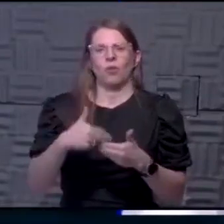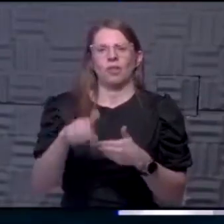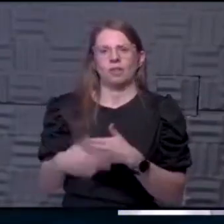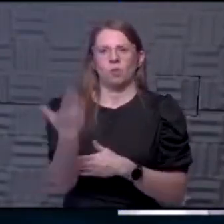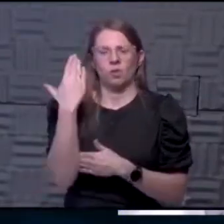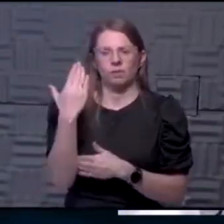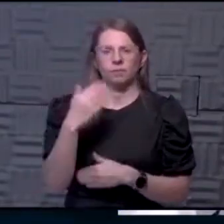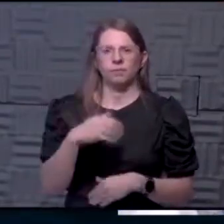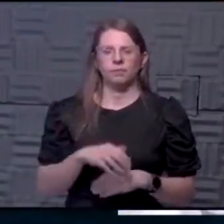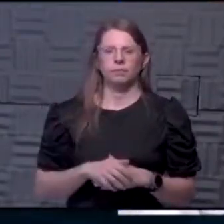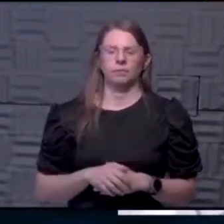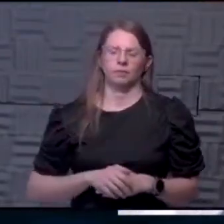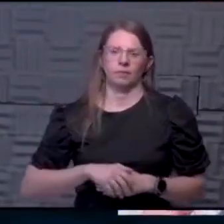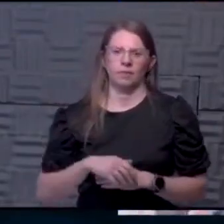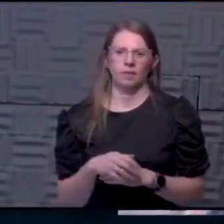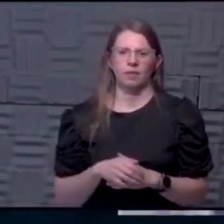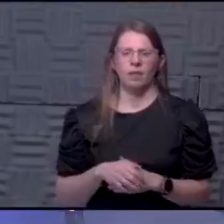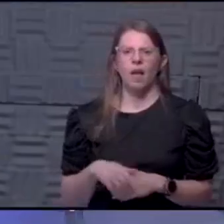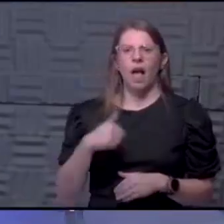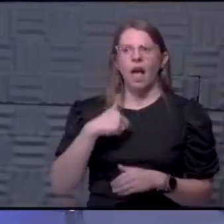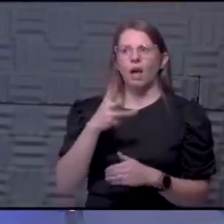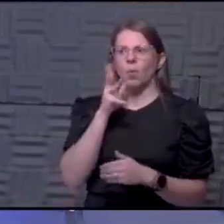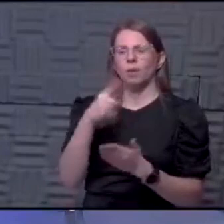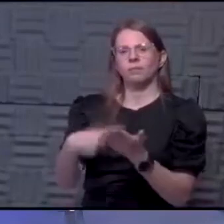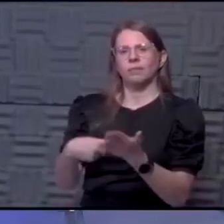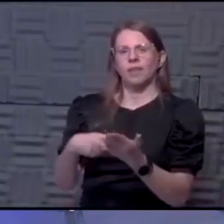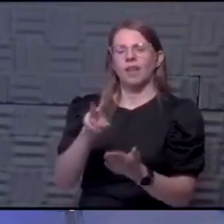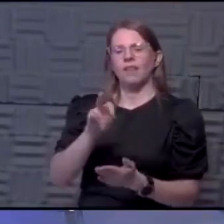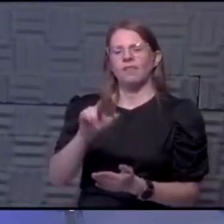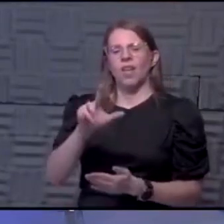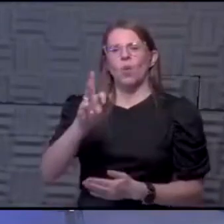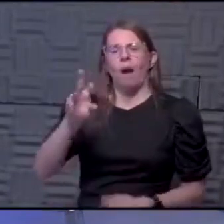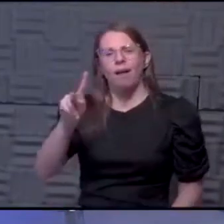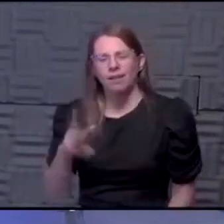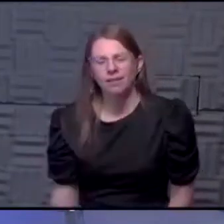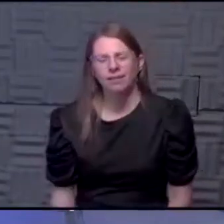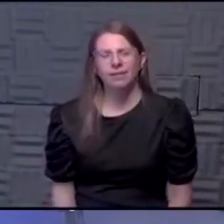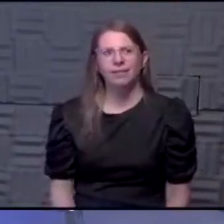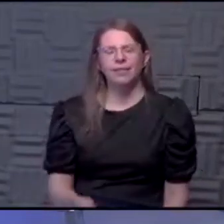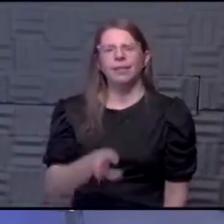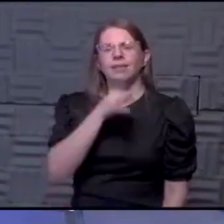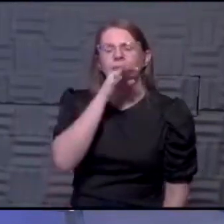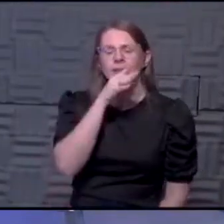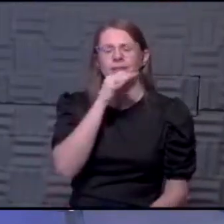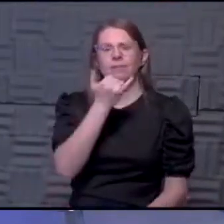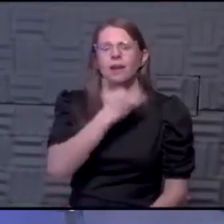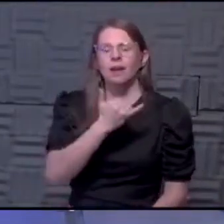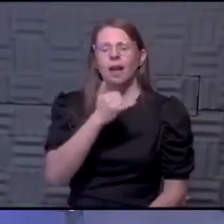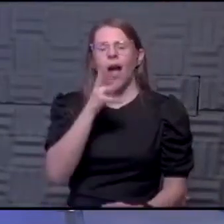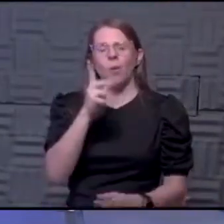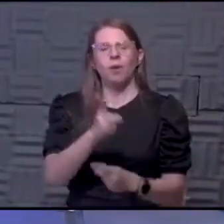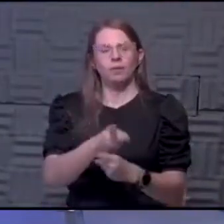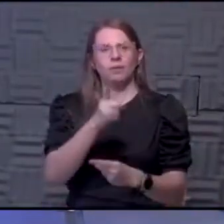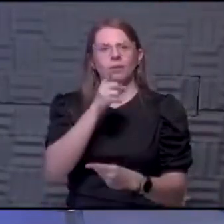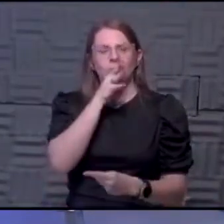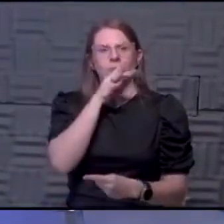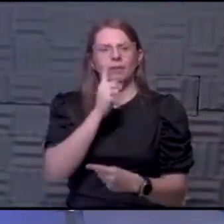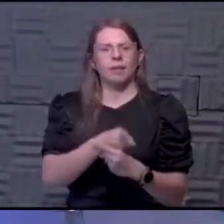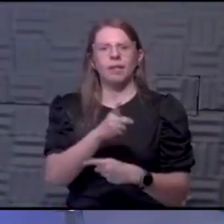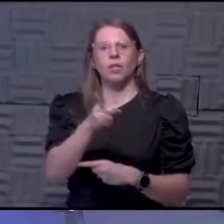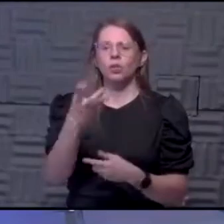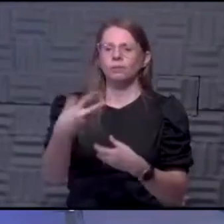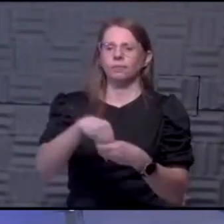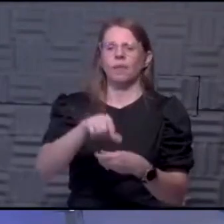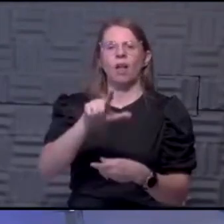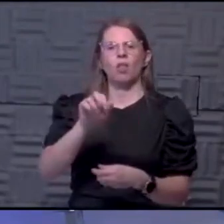talk to Dr. Villwock for just a moment. I'm going to get this right. I swear I am before the end of the day. Okay. You're part of the long